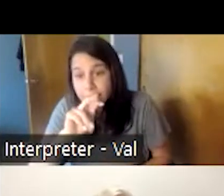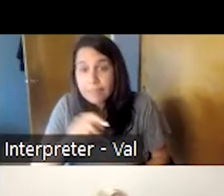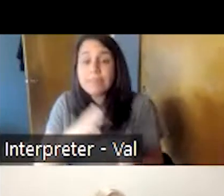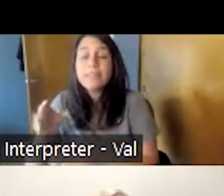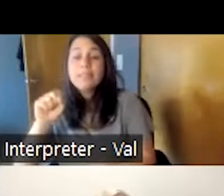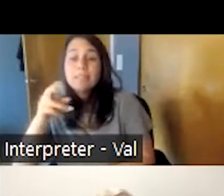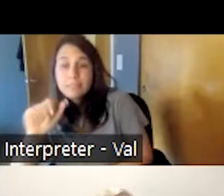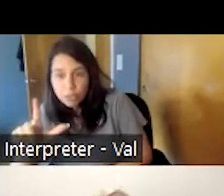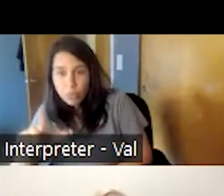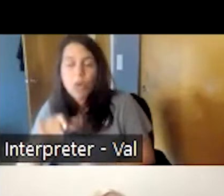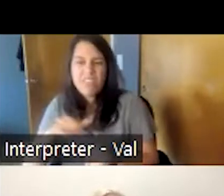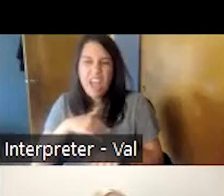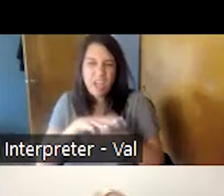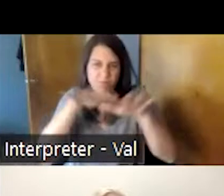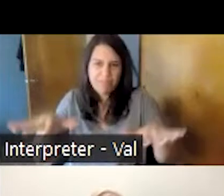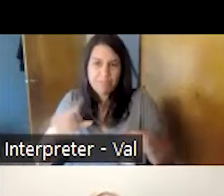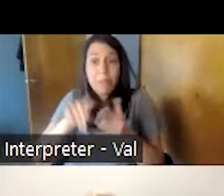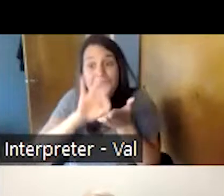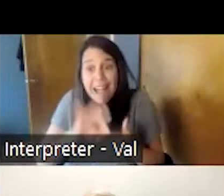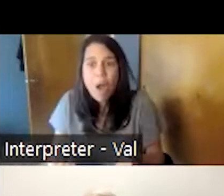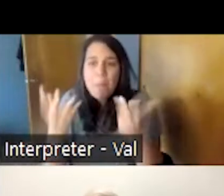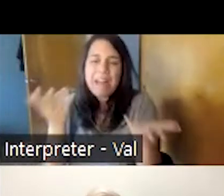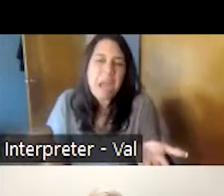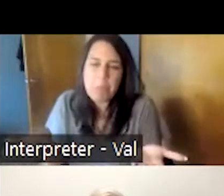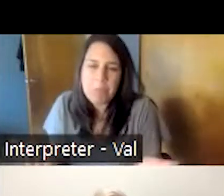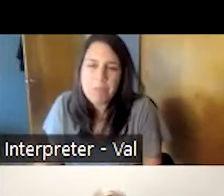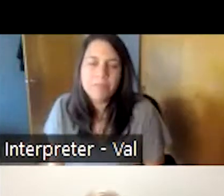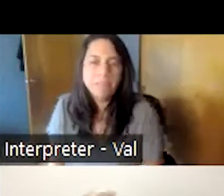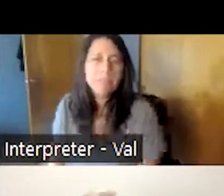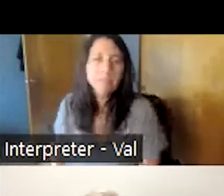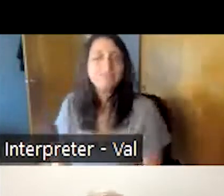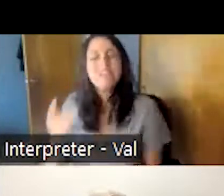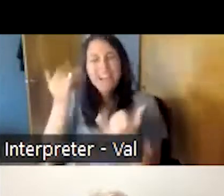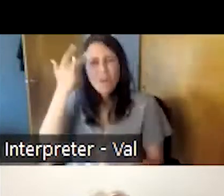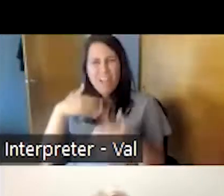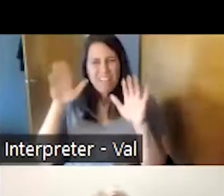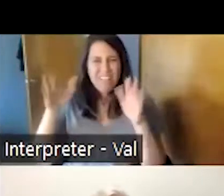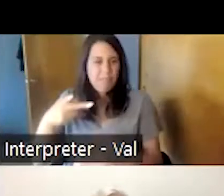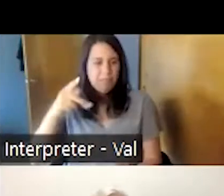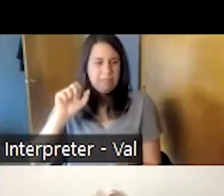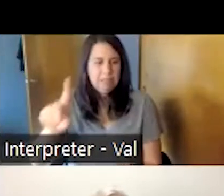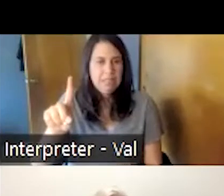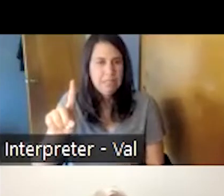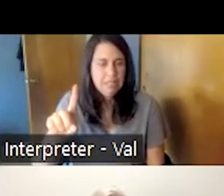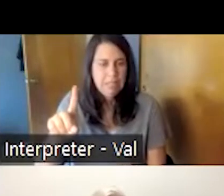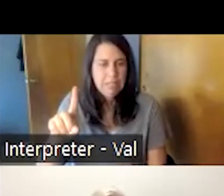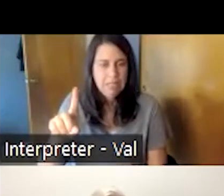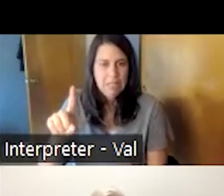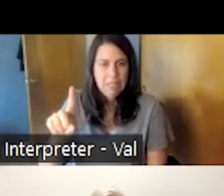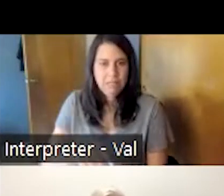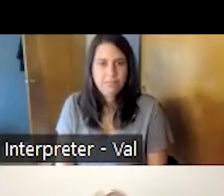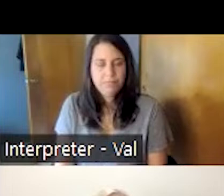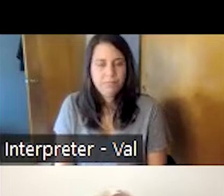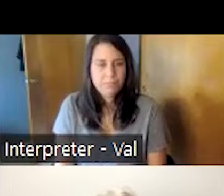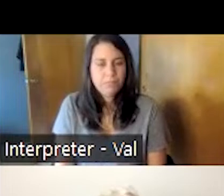So sometimes, at least, the question comes up, why focus on PTSD? And I say this in part because there is a